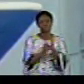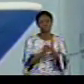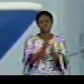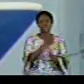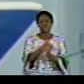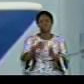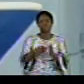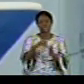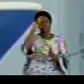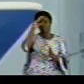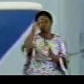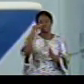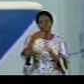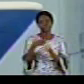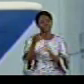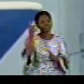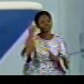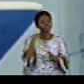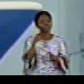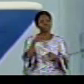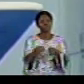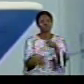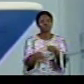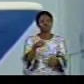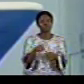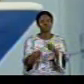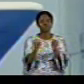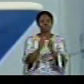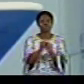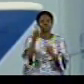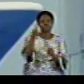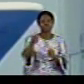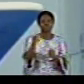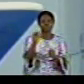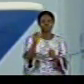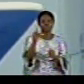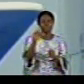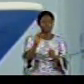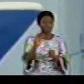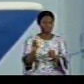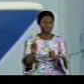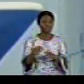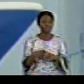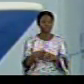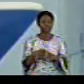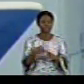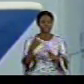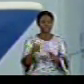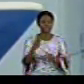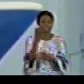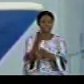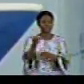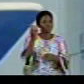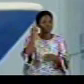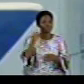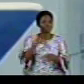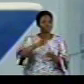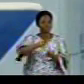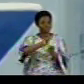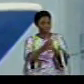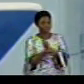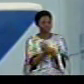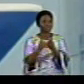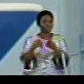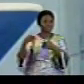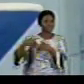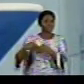was paralyzed with polio. The hand was twisted like this.